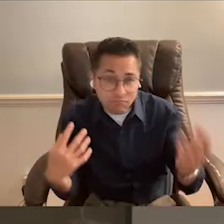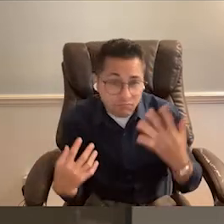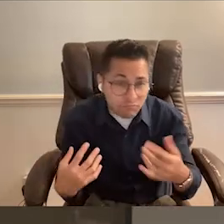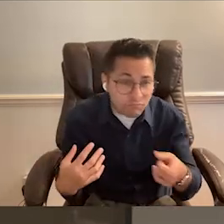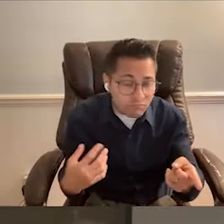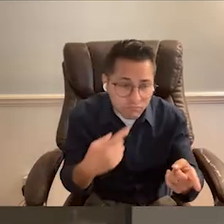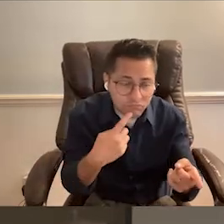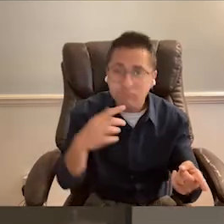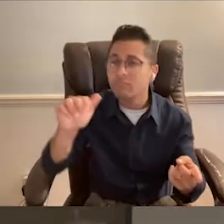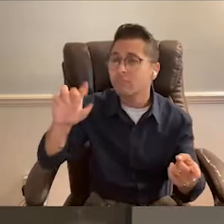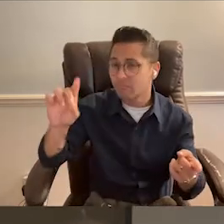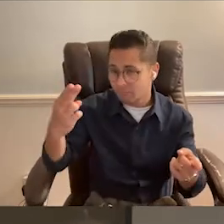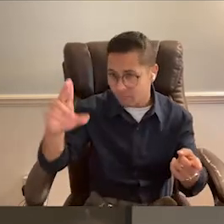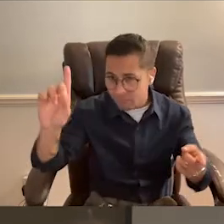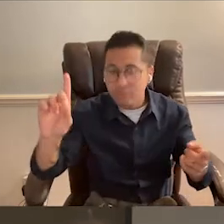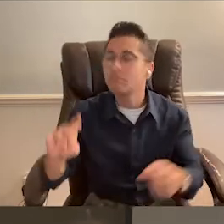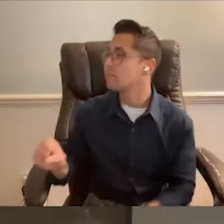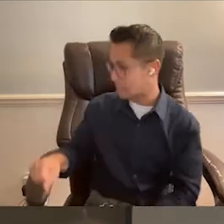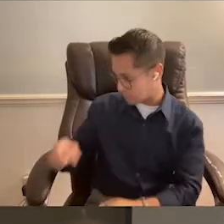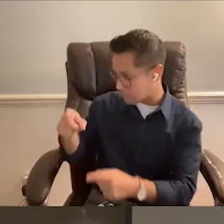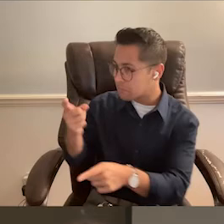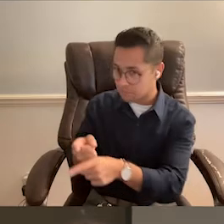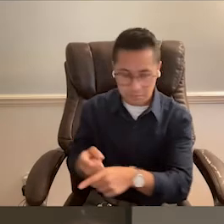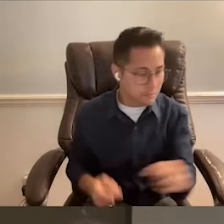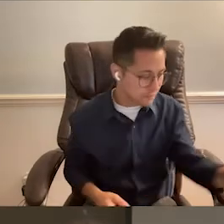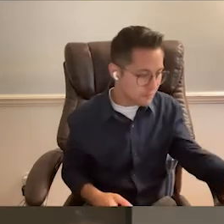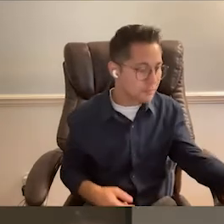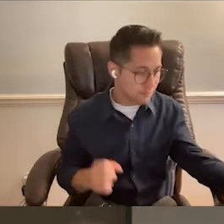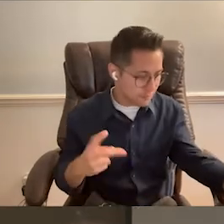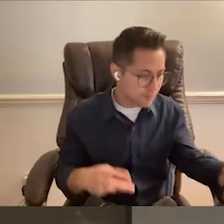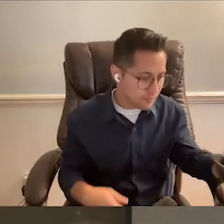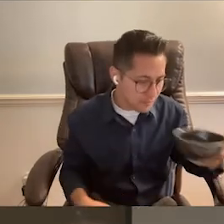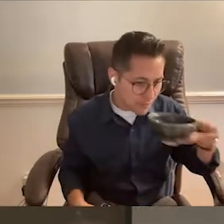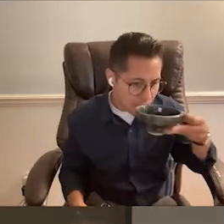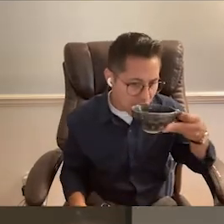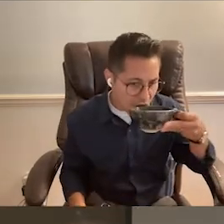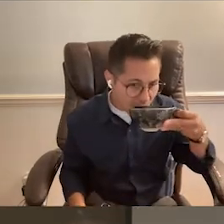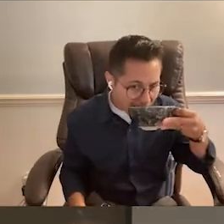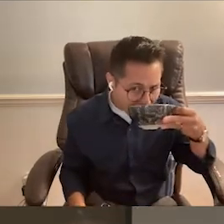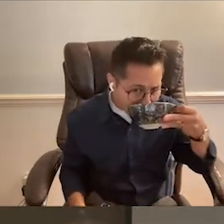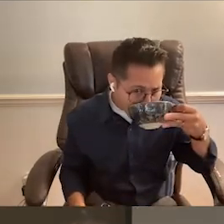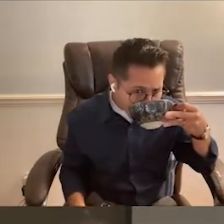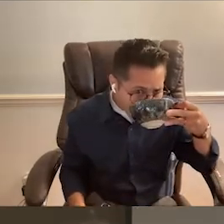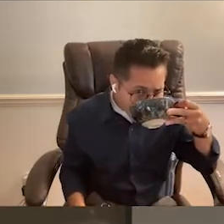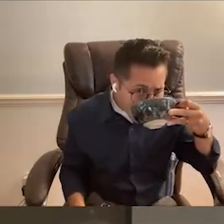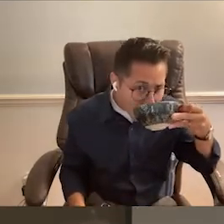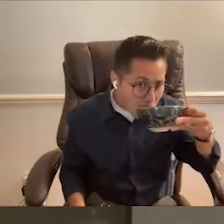So, does anybody else have another one that they can think of? ADHD. I'm sorry? ADHD. ADHD,